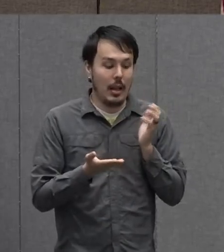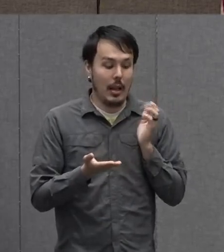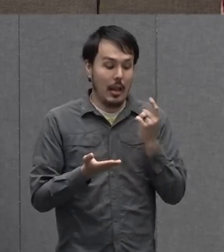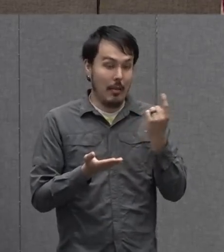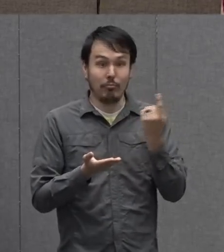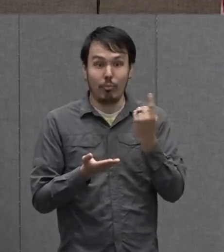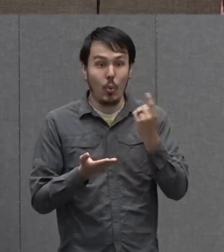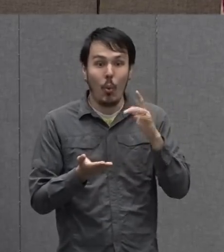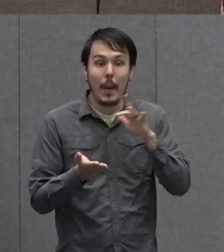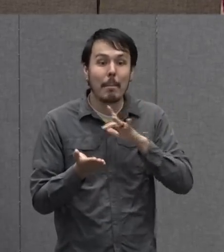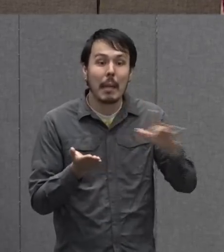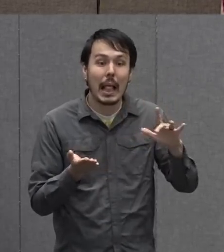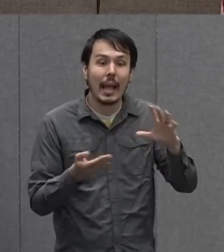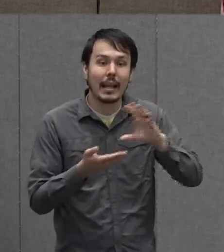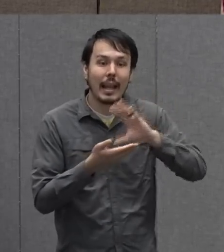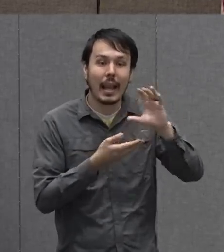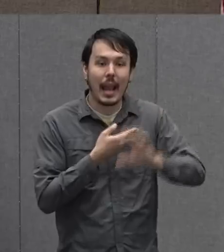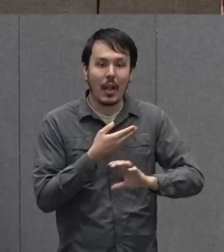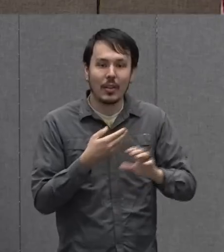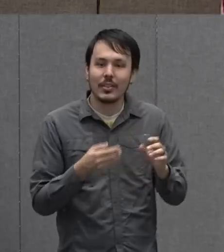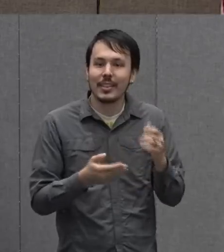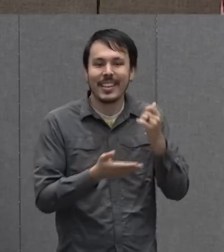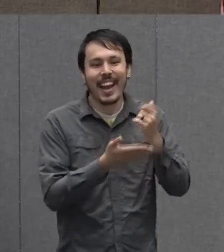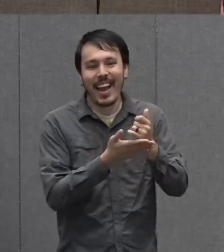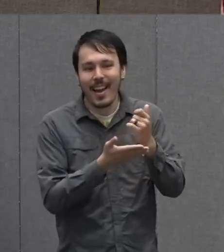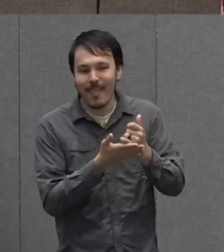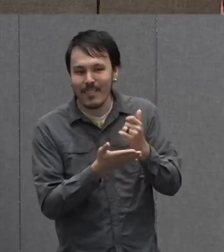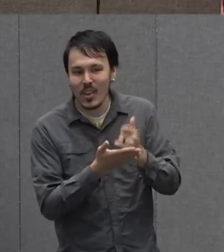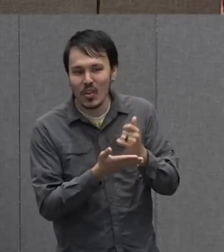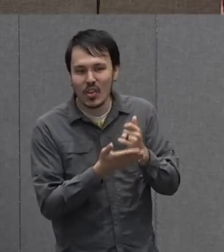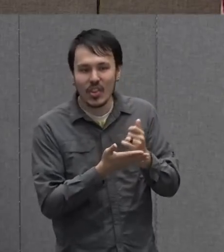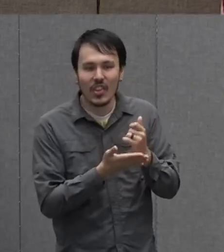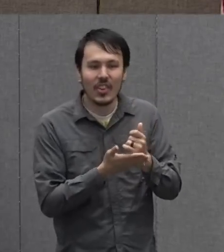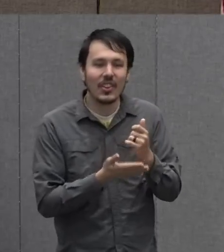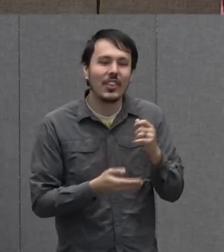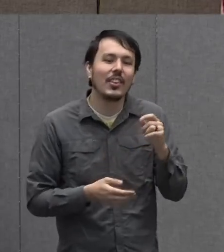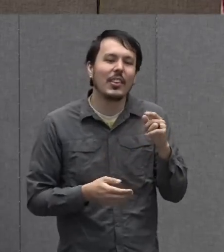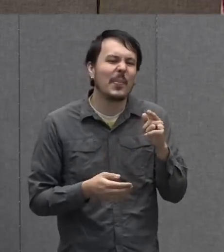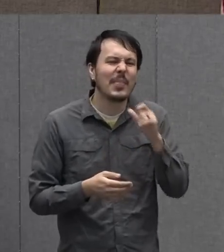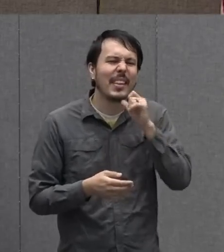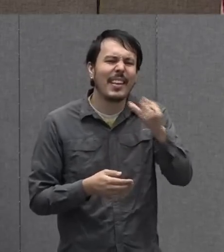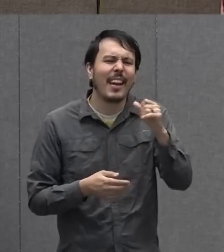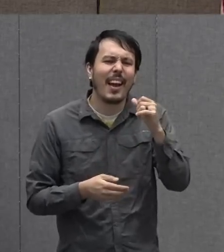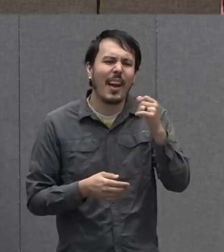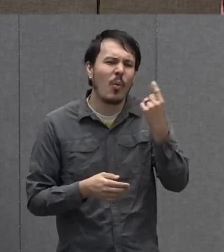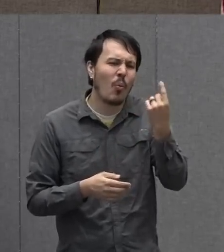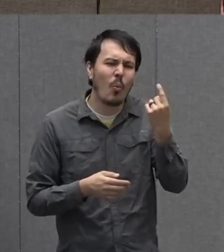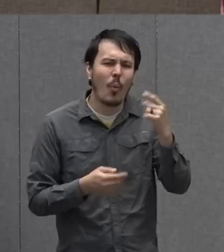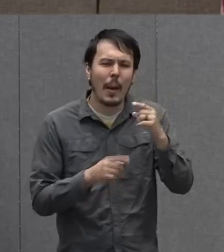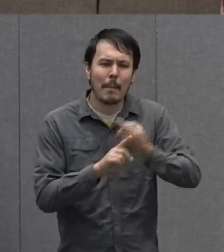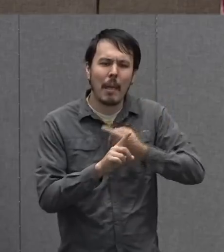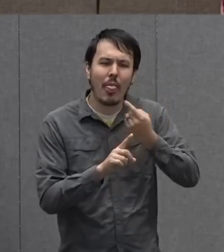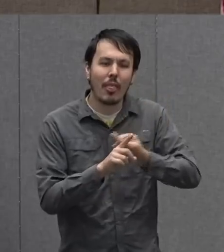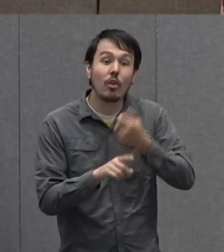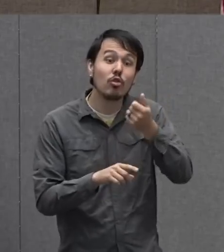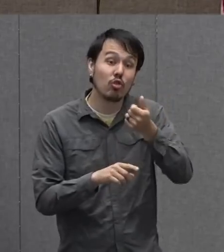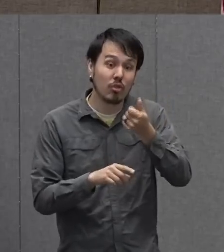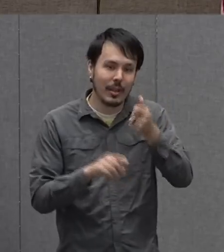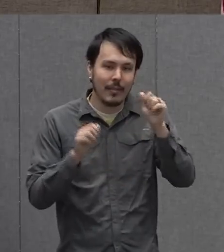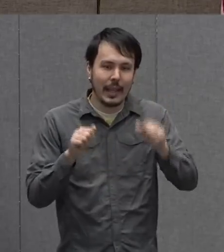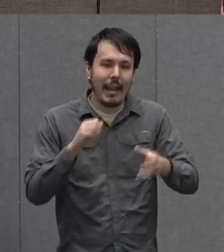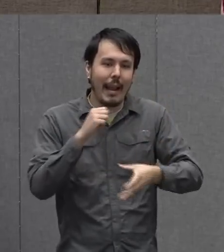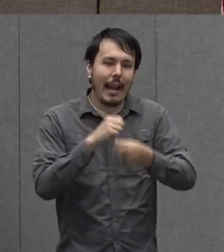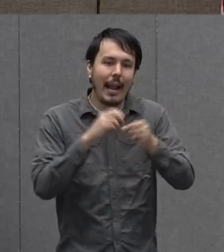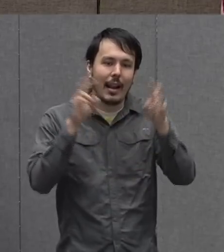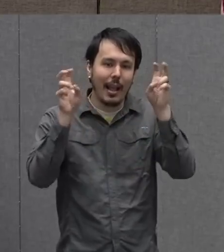calendars. These are helpful. They are not specific to any month because you can add each new month at the top of